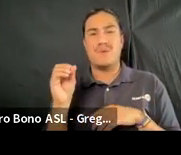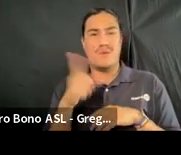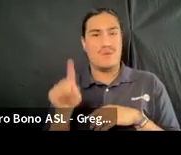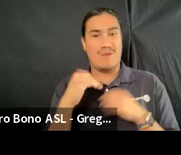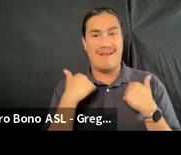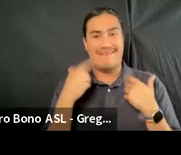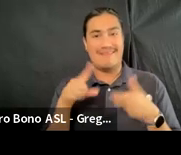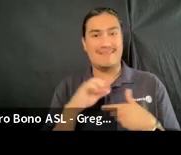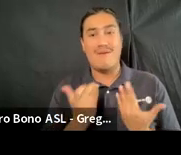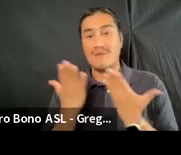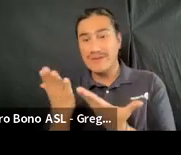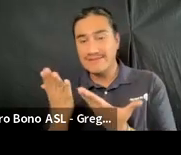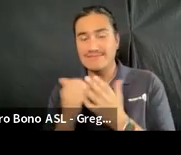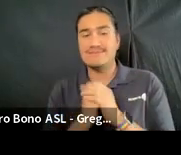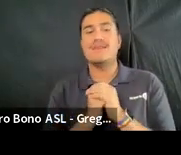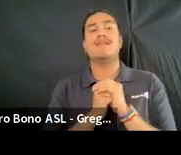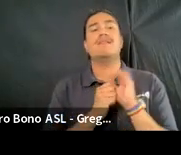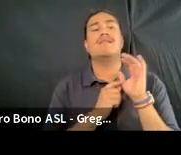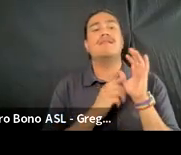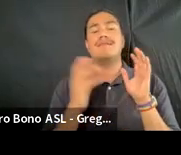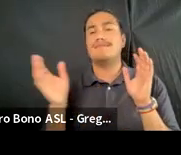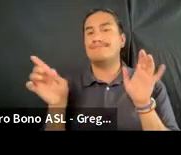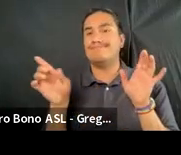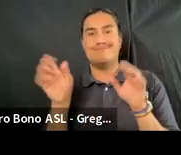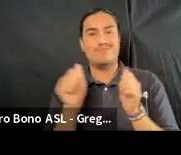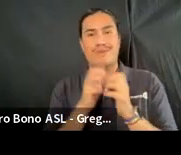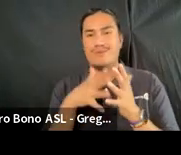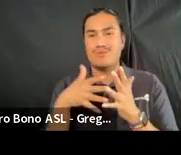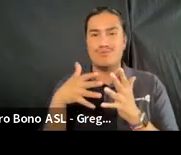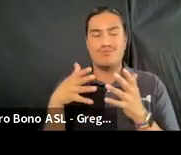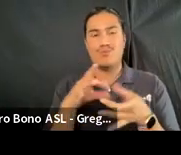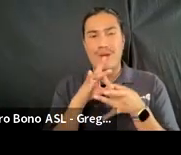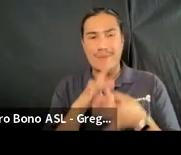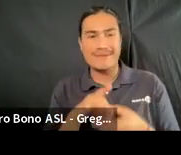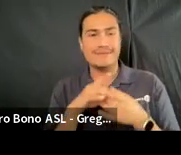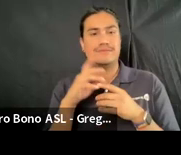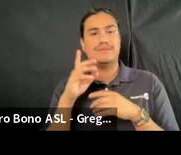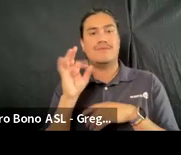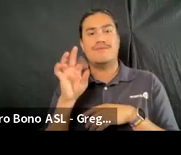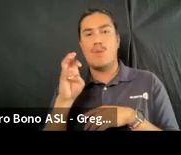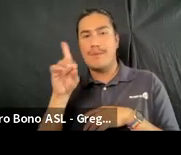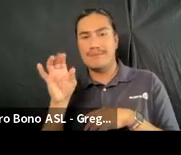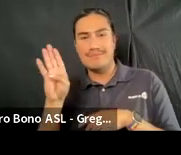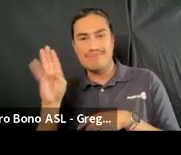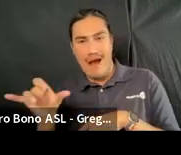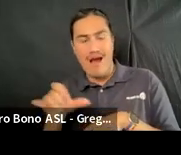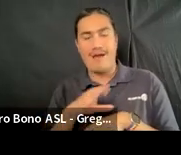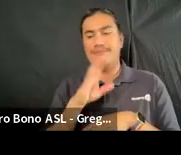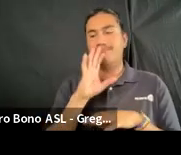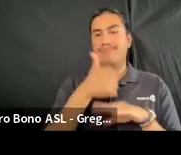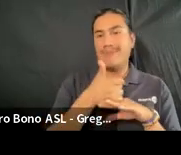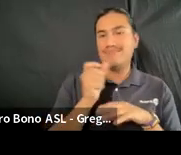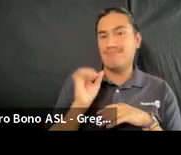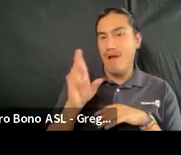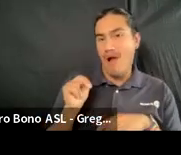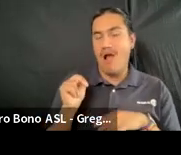these offerings here, like grounded in, informed by, based on. If that does not feel like you, feel free to write whatever